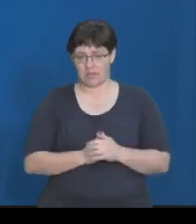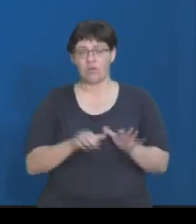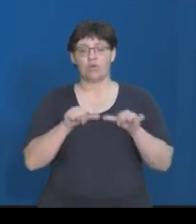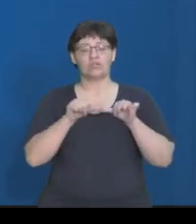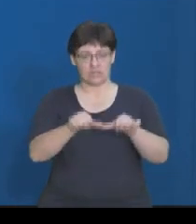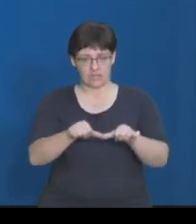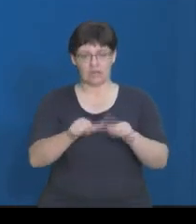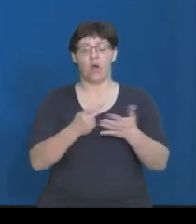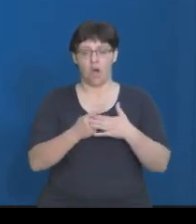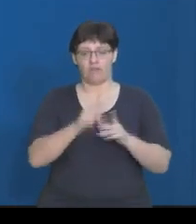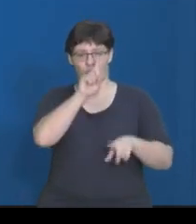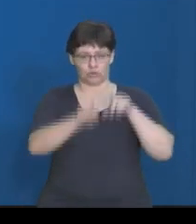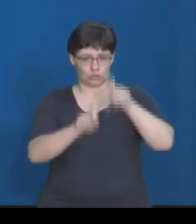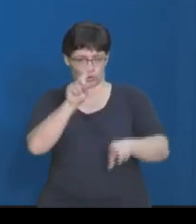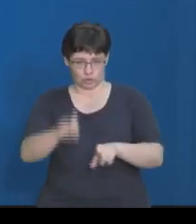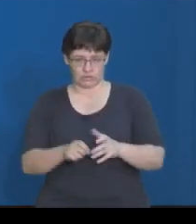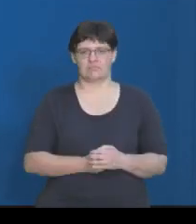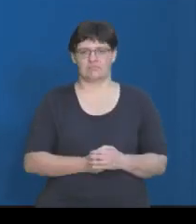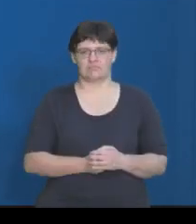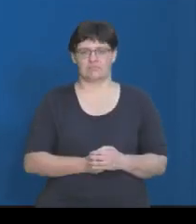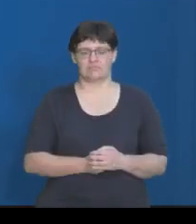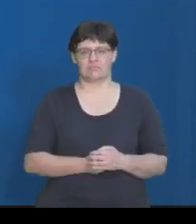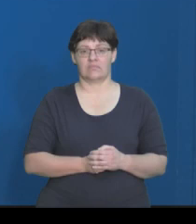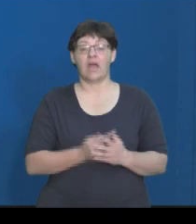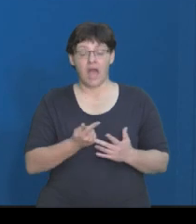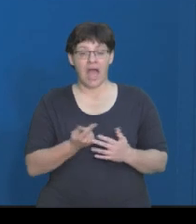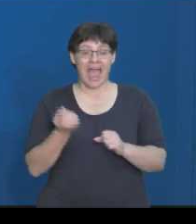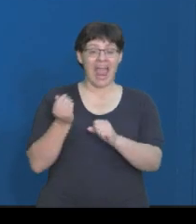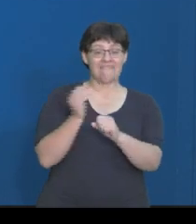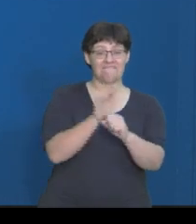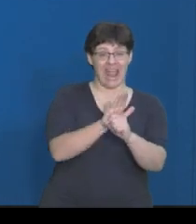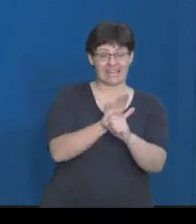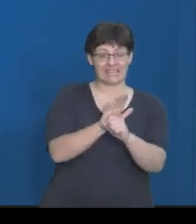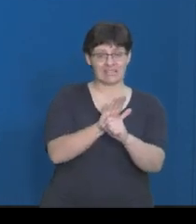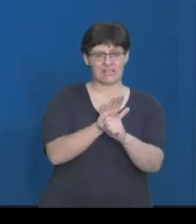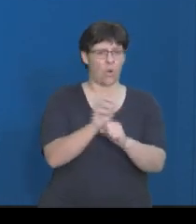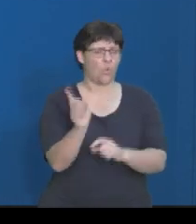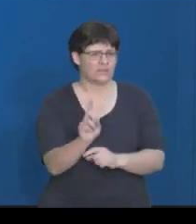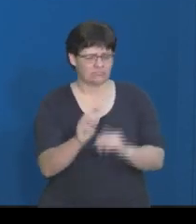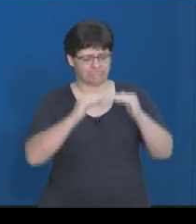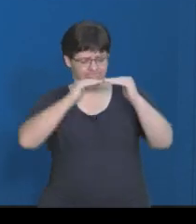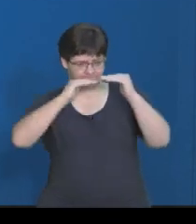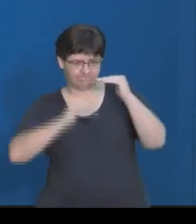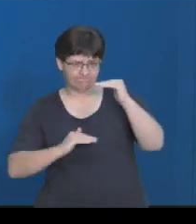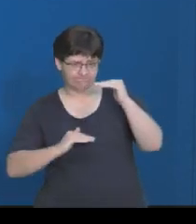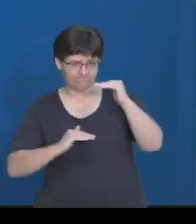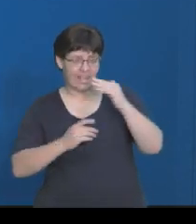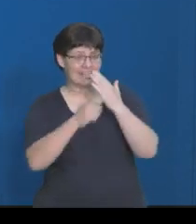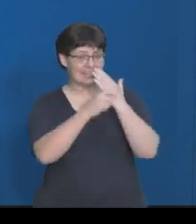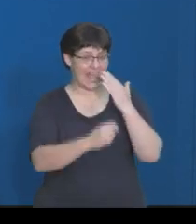our scaffolding of questions. What effect will a decrease in the tax rate